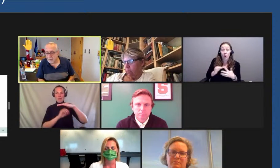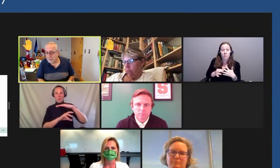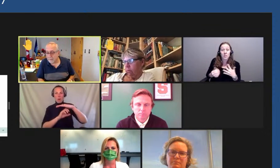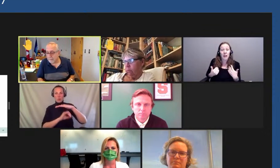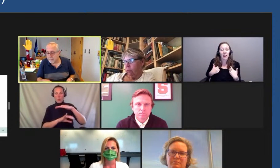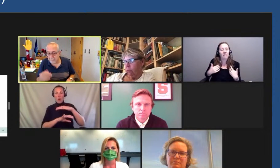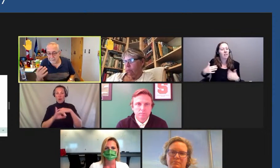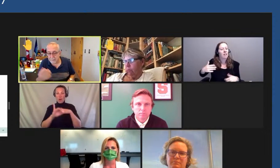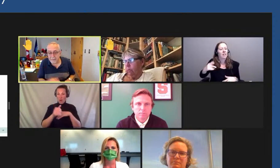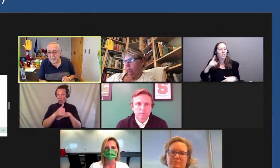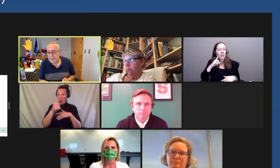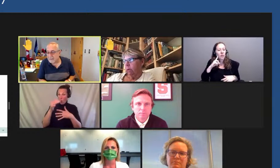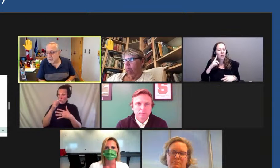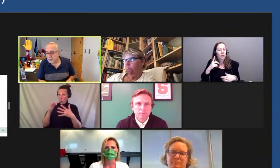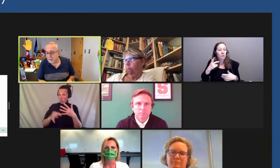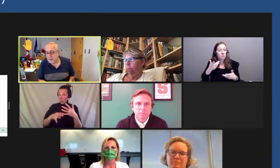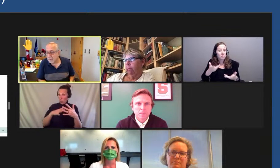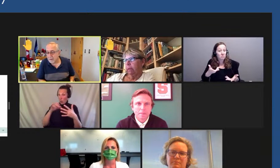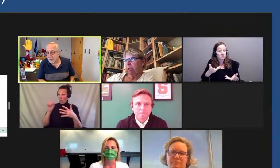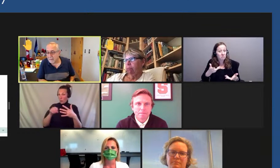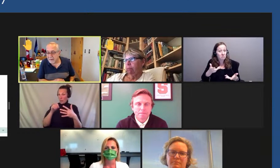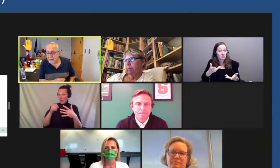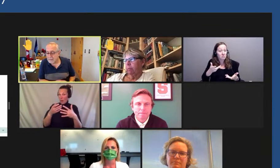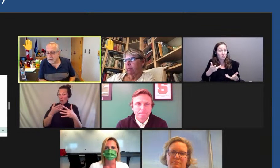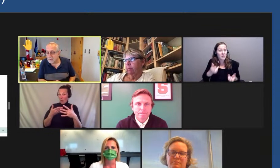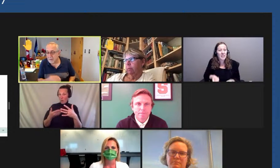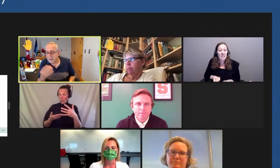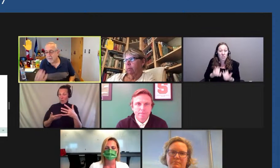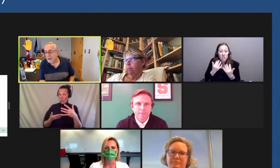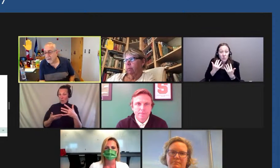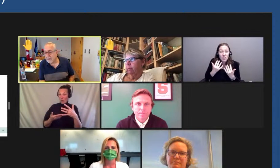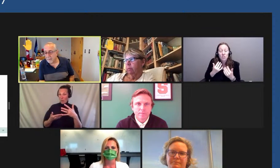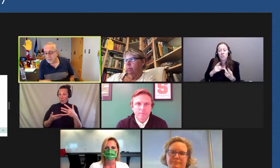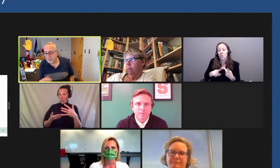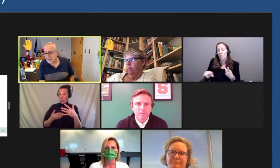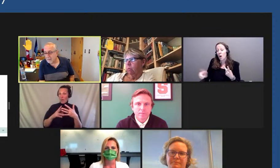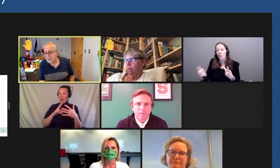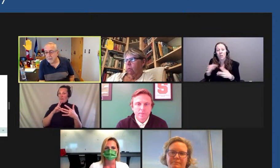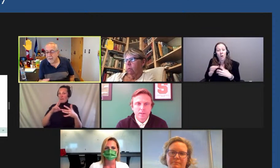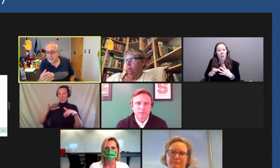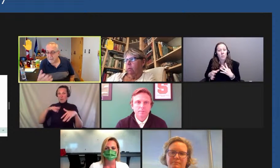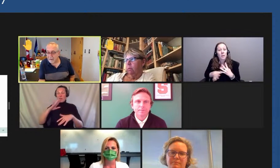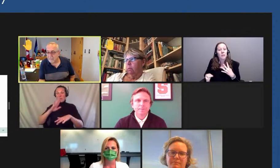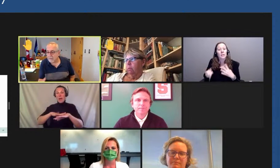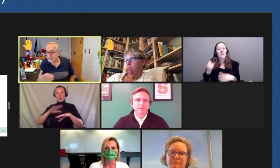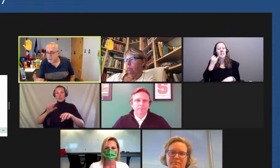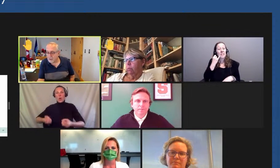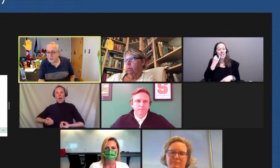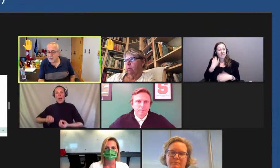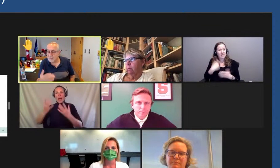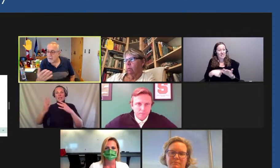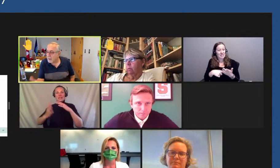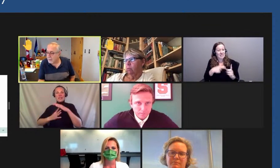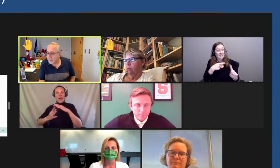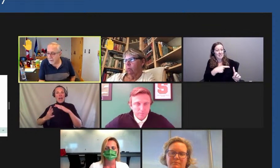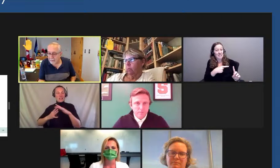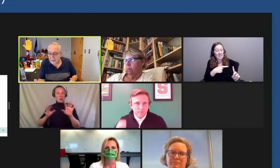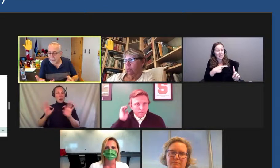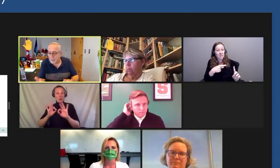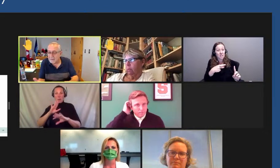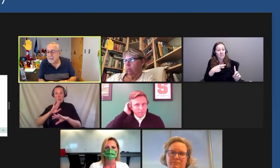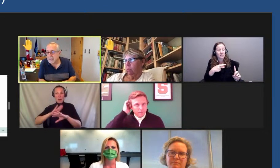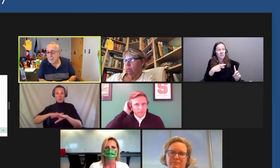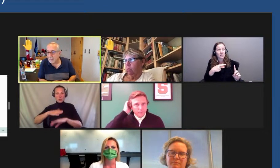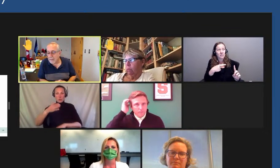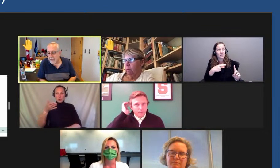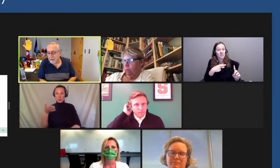yet whether incineration or other, but as long as we are talking about landfill, recovery, reduce, I